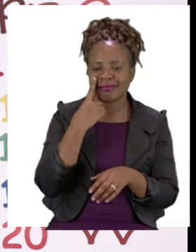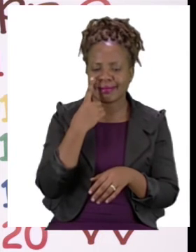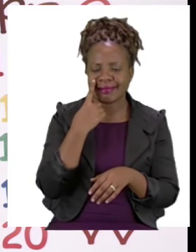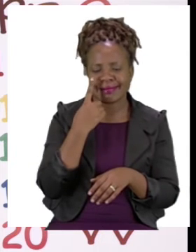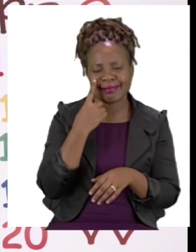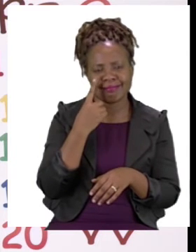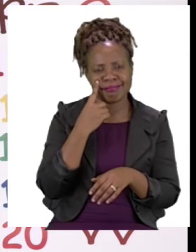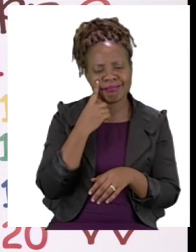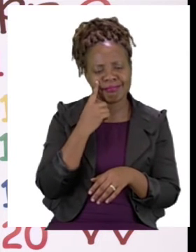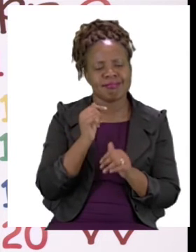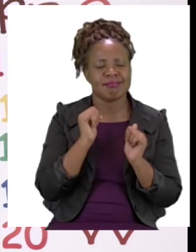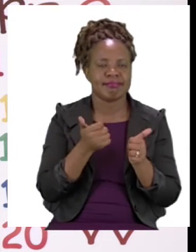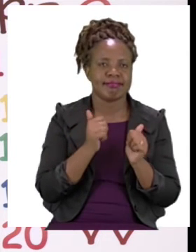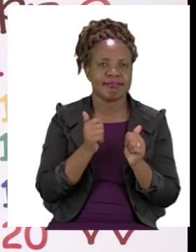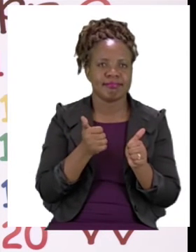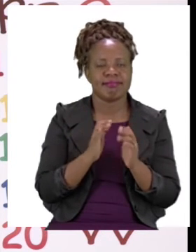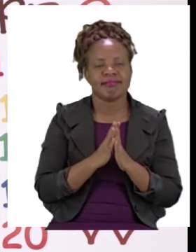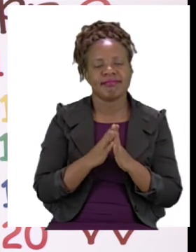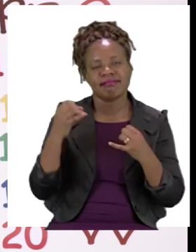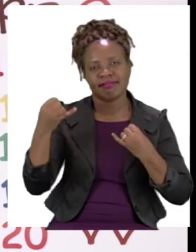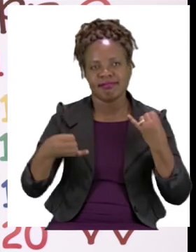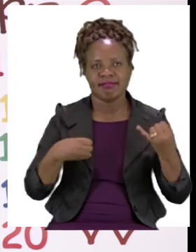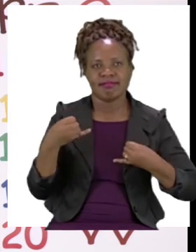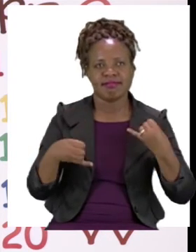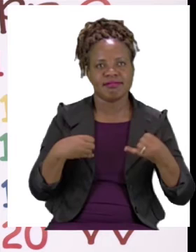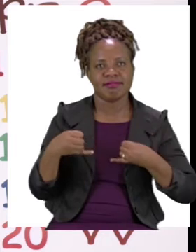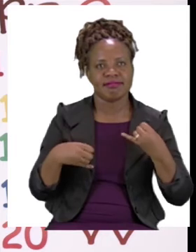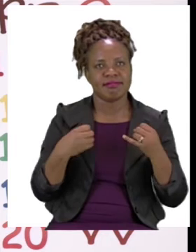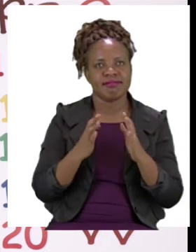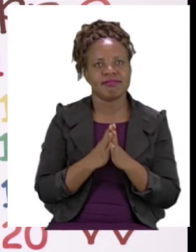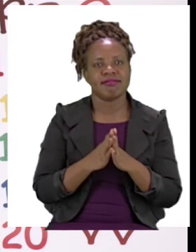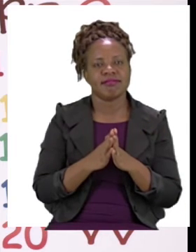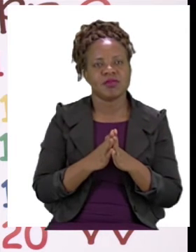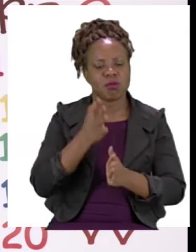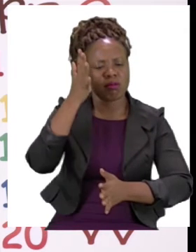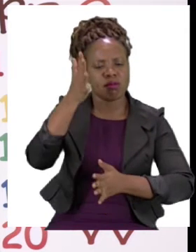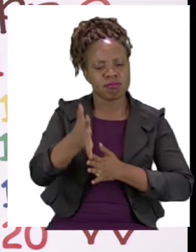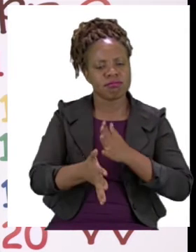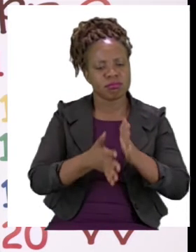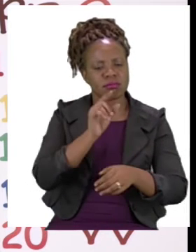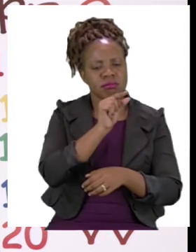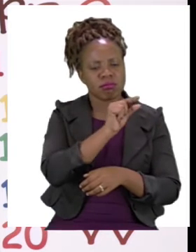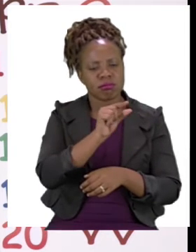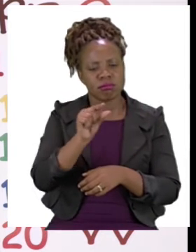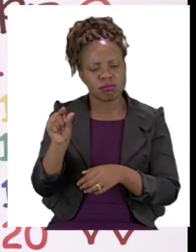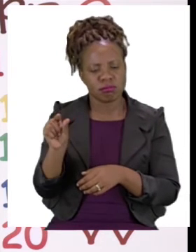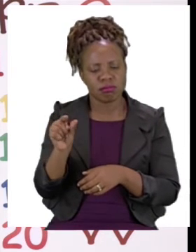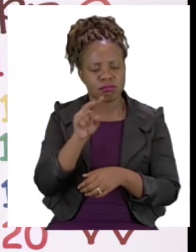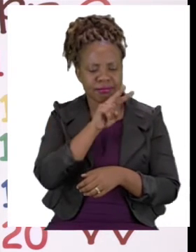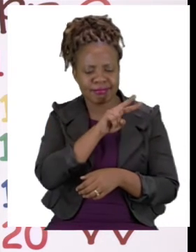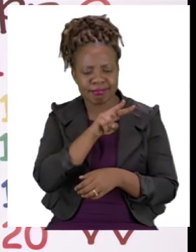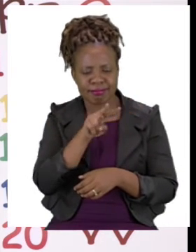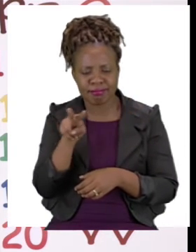before you write it. Have fun, say the sentences out loud, read them, and check with